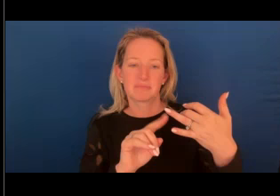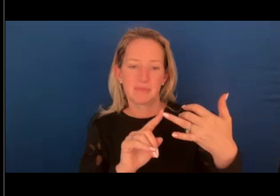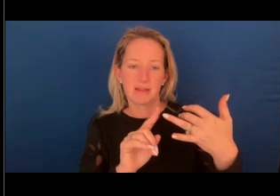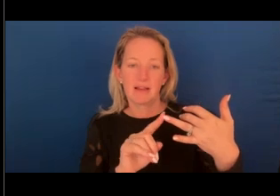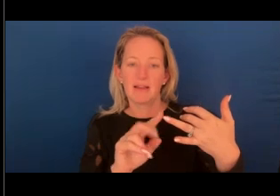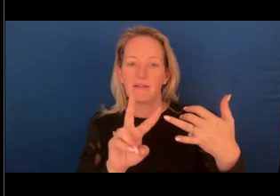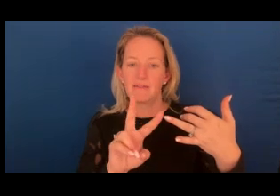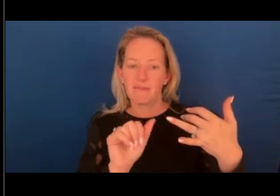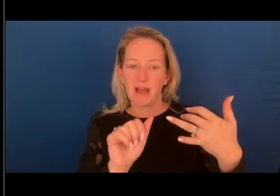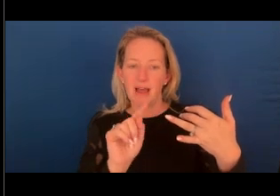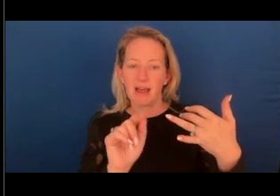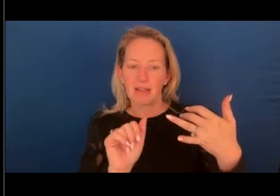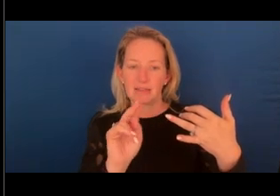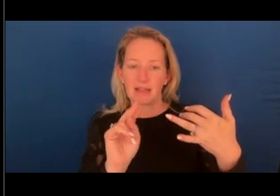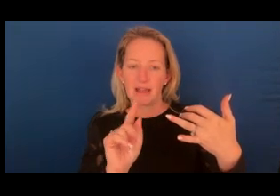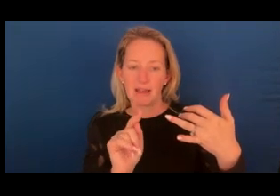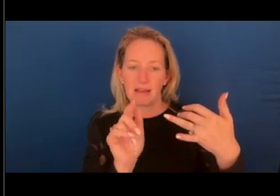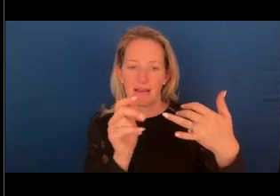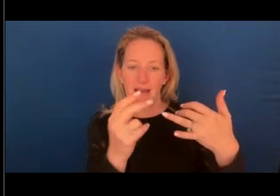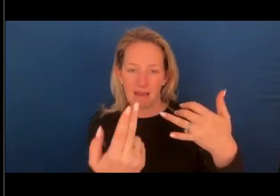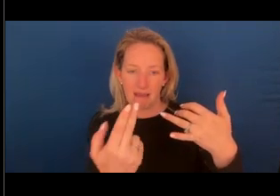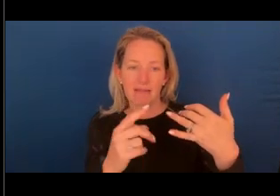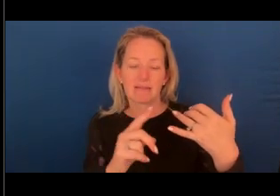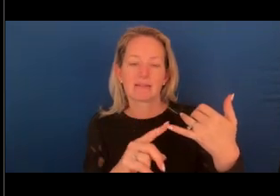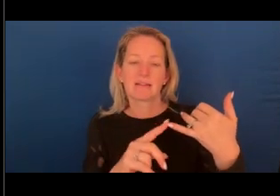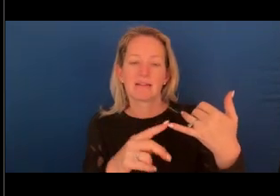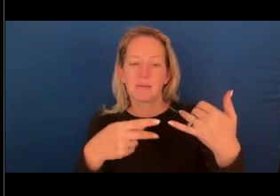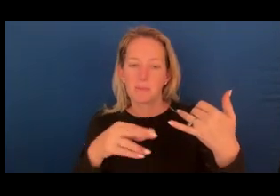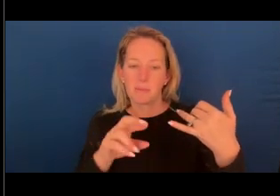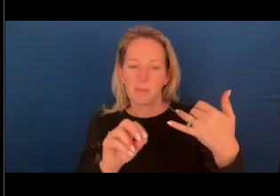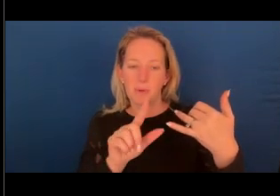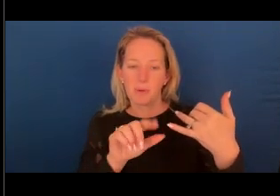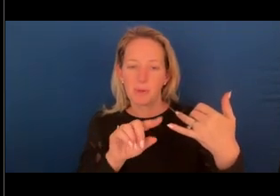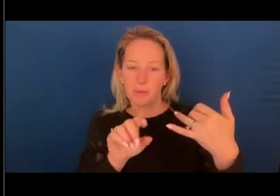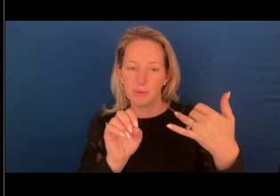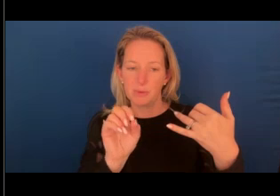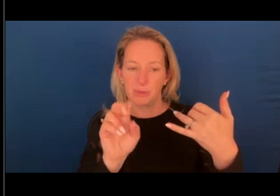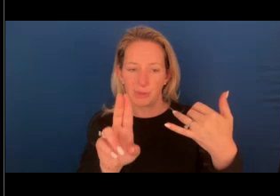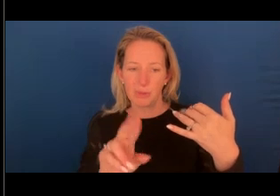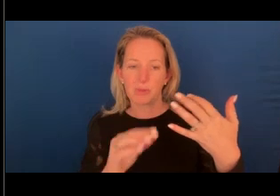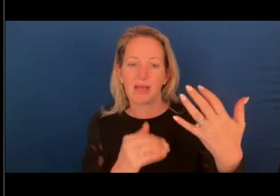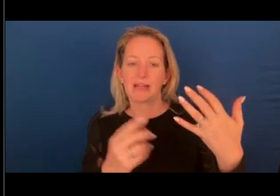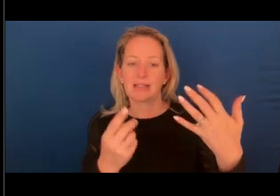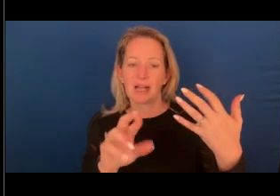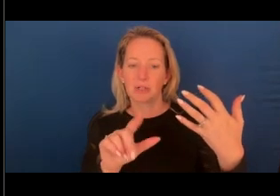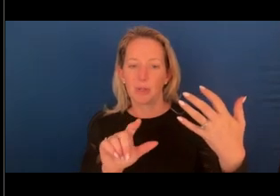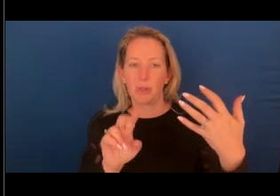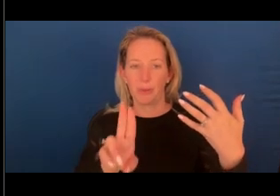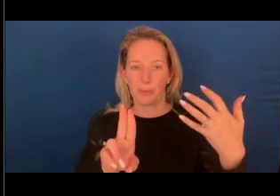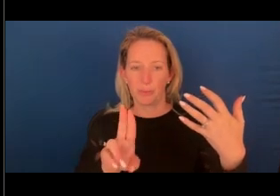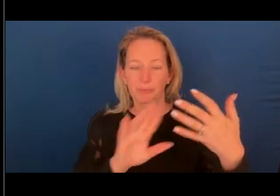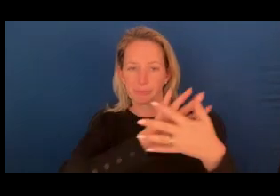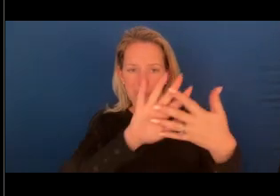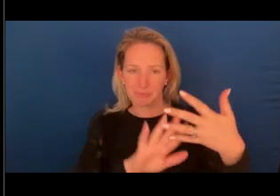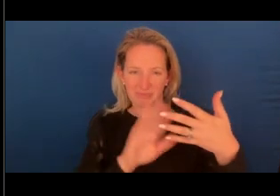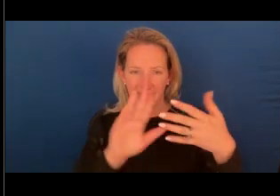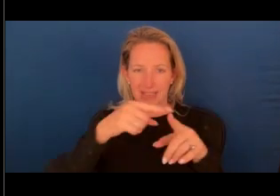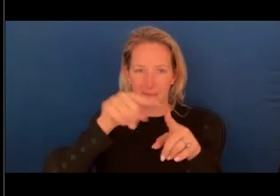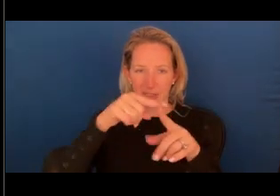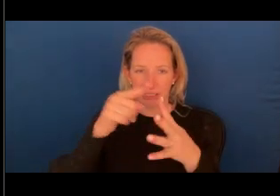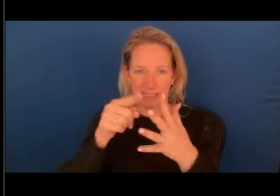Dr. Watanka from Environmental Engineering, Dr. Pulizo and Dr. Lu, both from Computer Sciences. We have